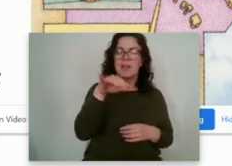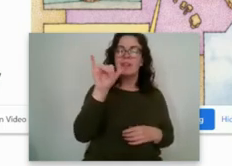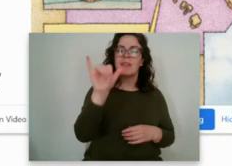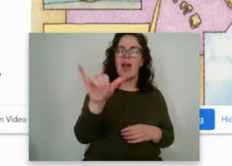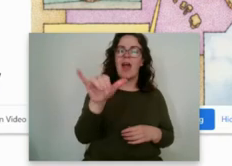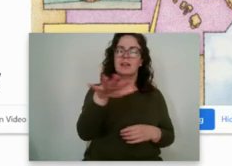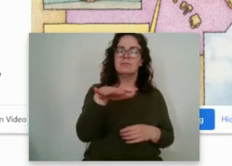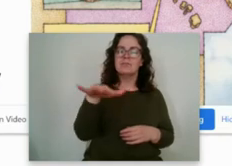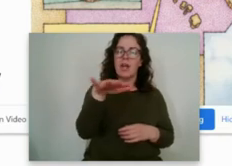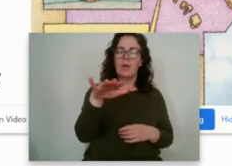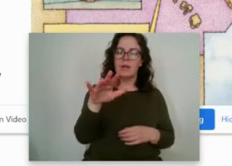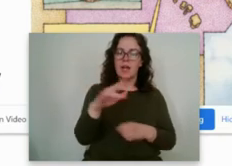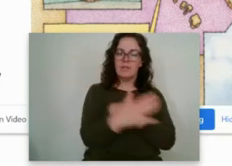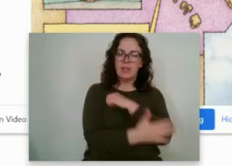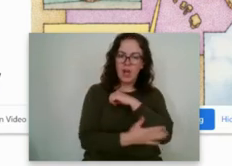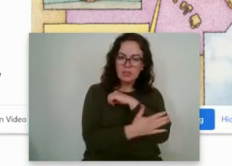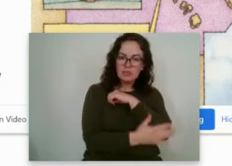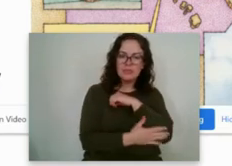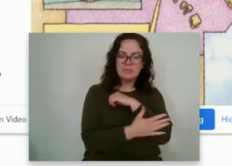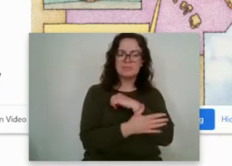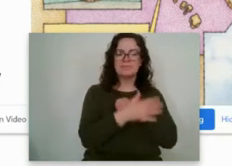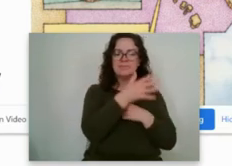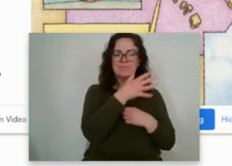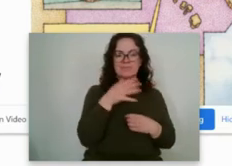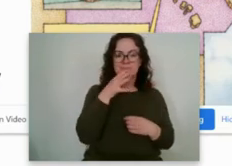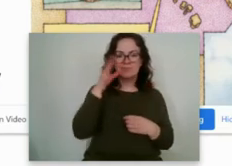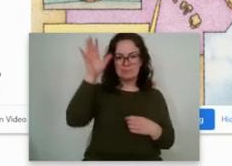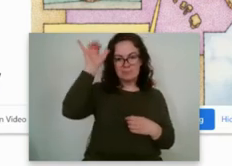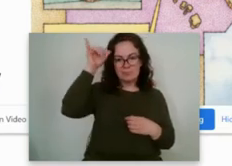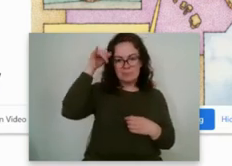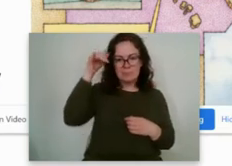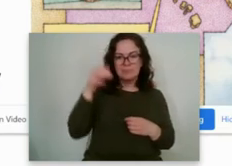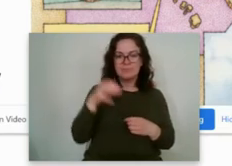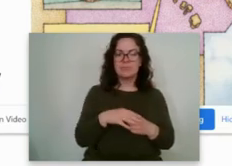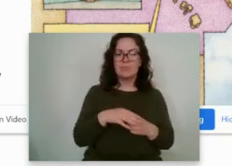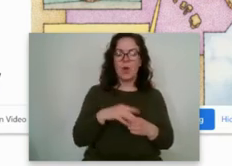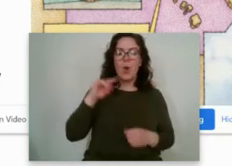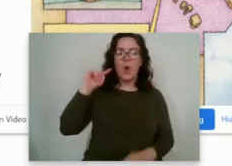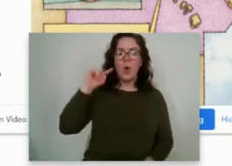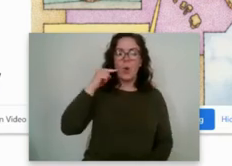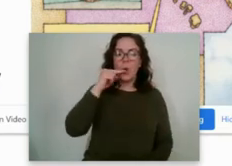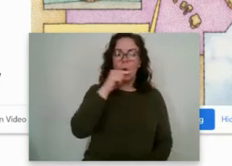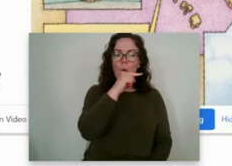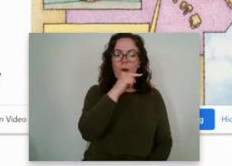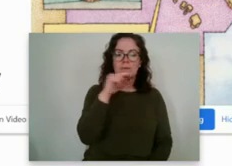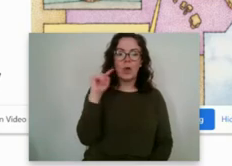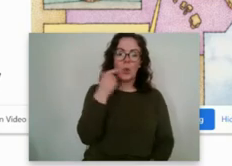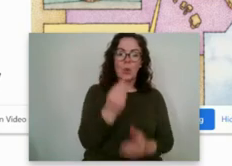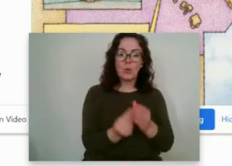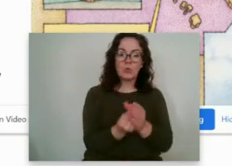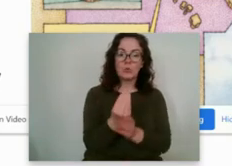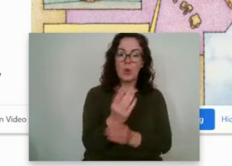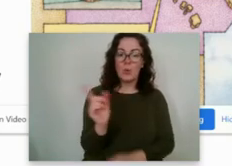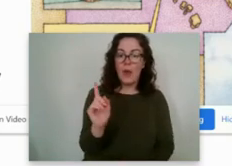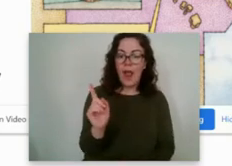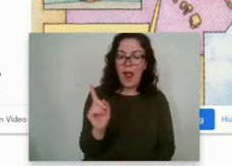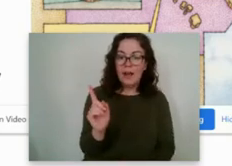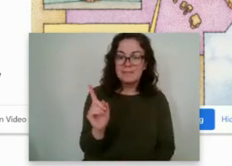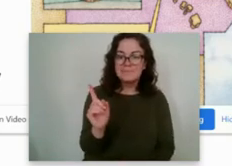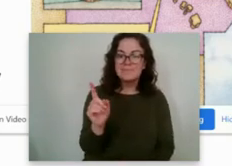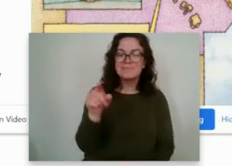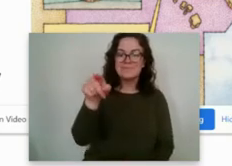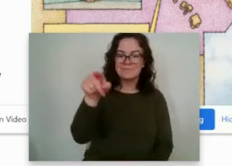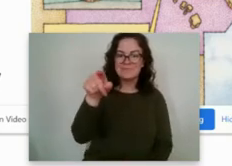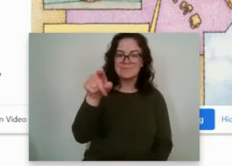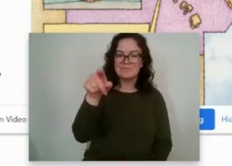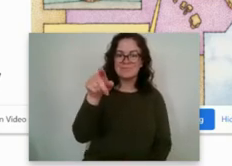cow farms. We'll find them right here. Corn. Corn usually grows in this area, which is pretty close